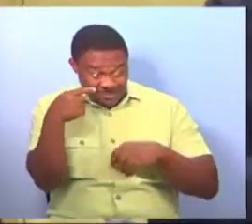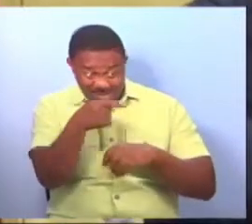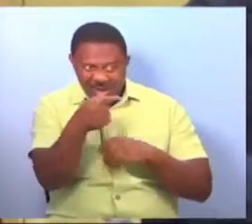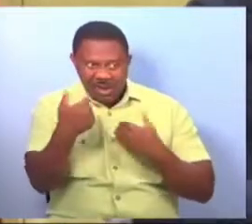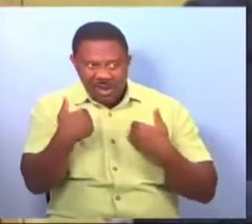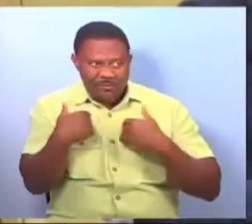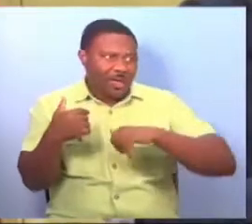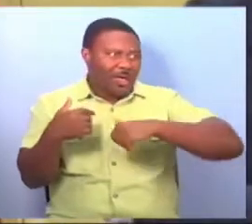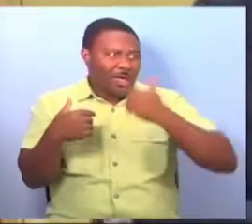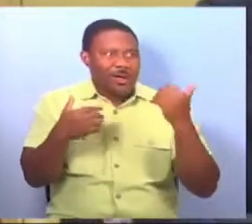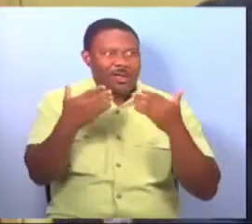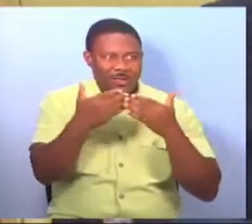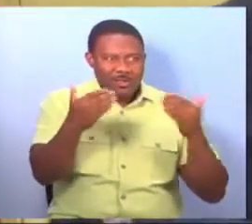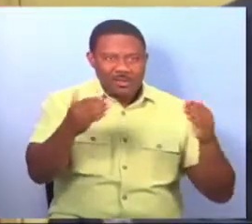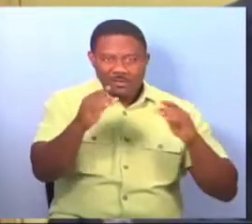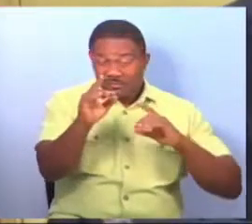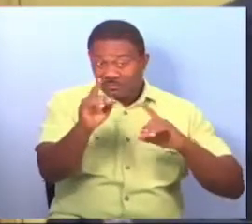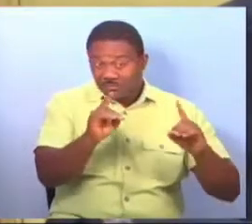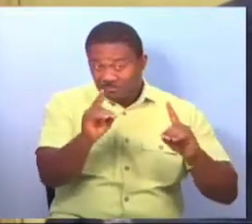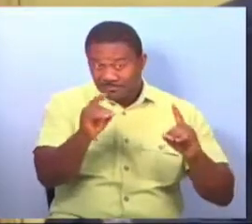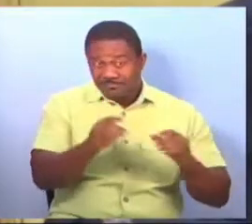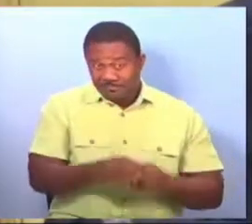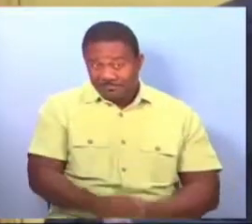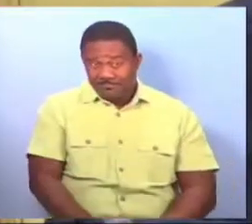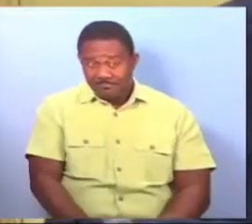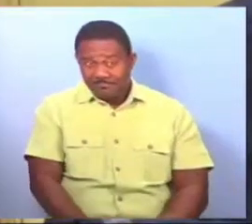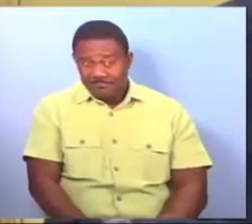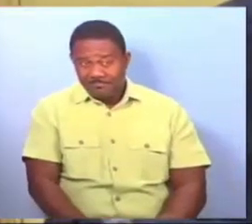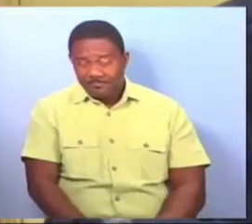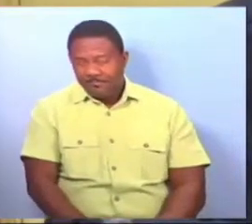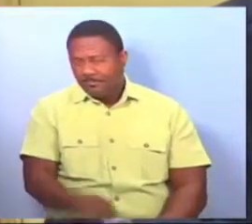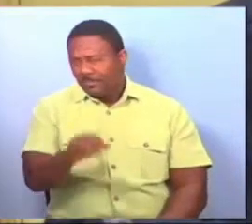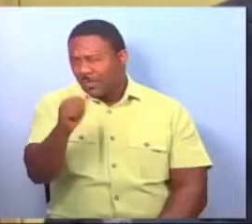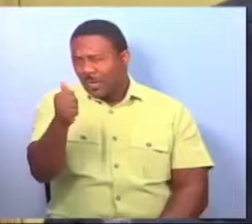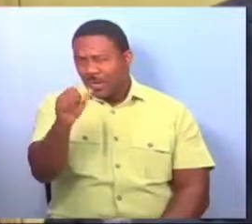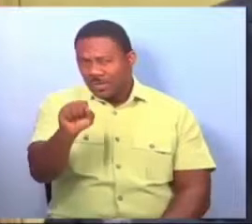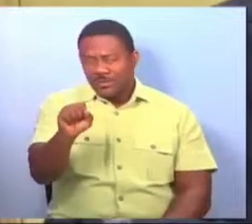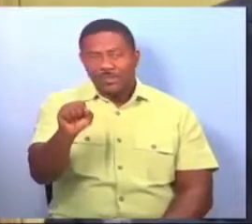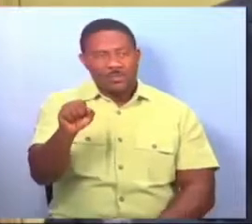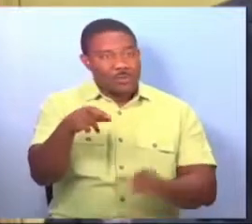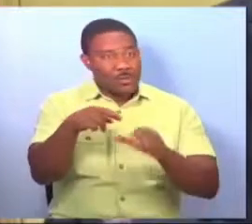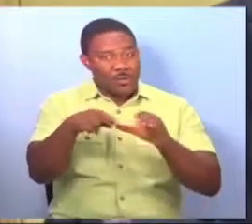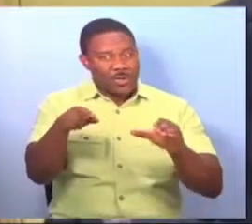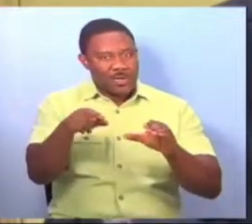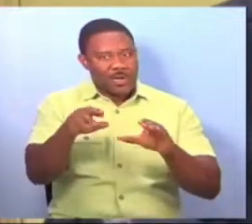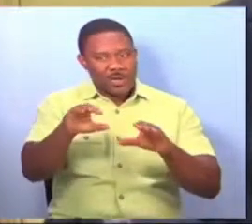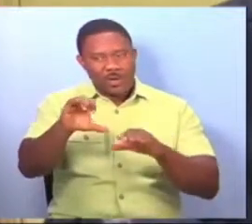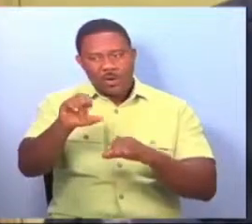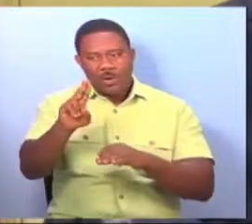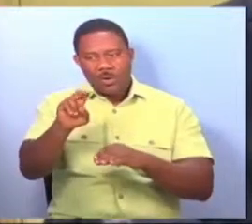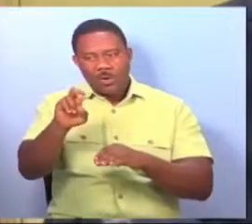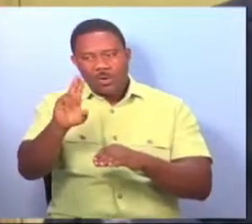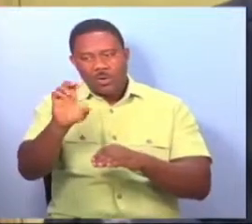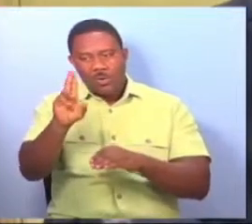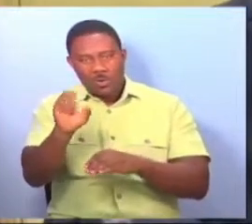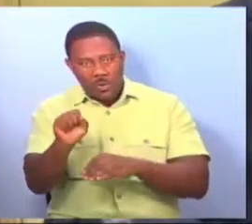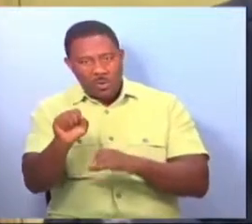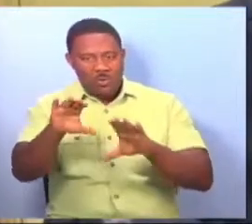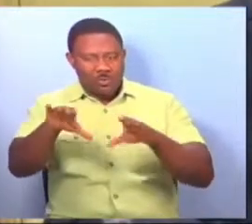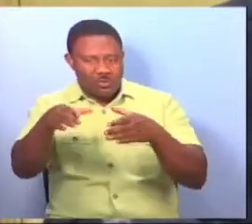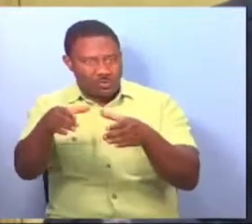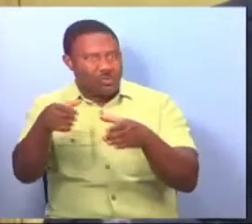do. At the Ashanti Caucus, he became the secretary of the